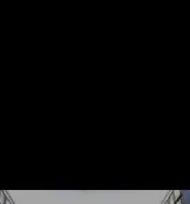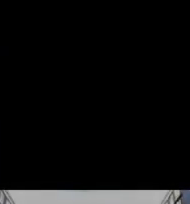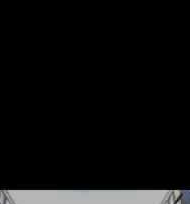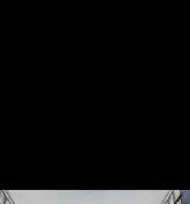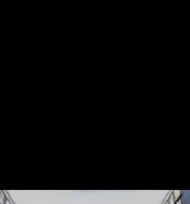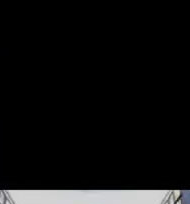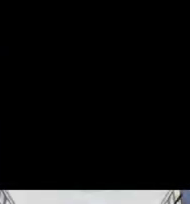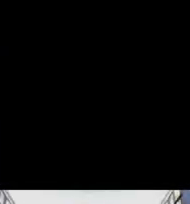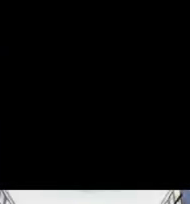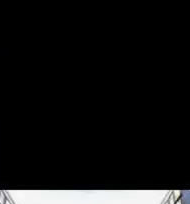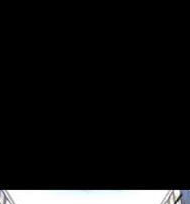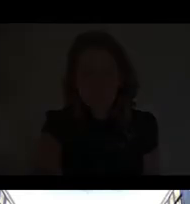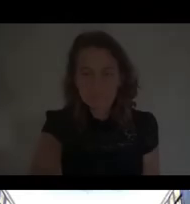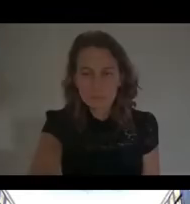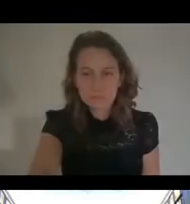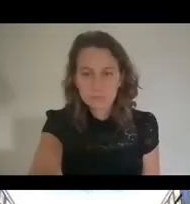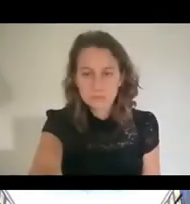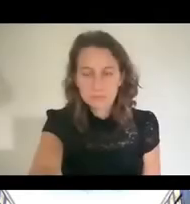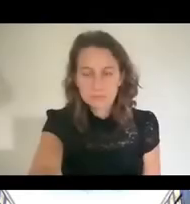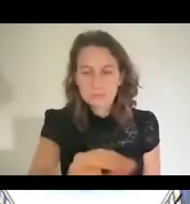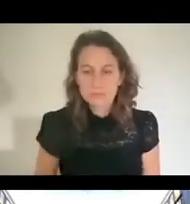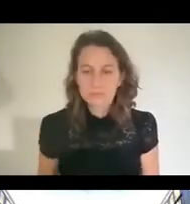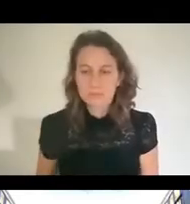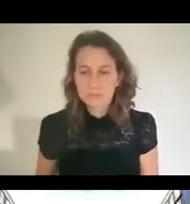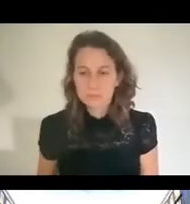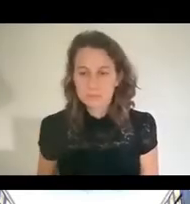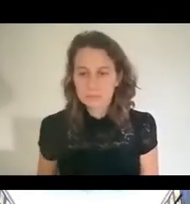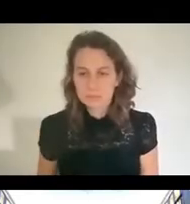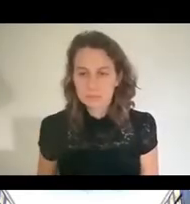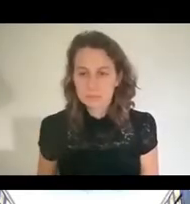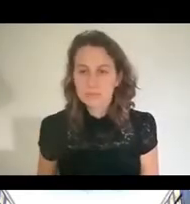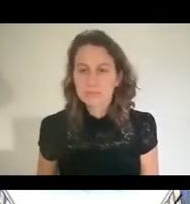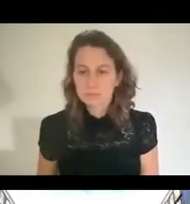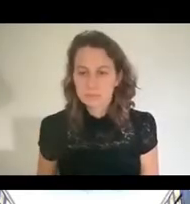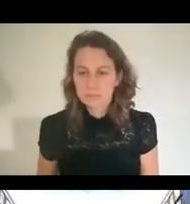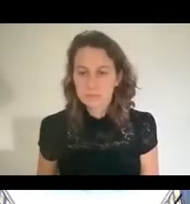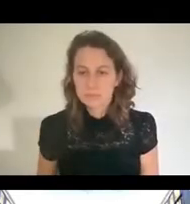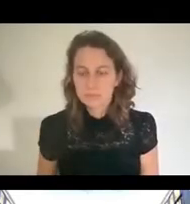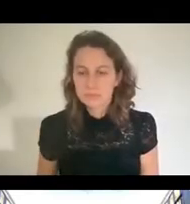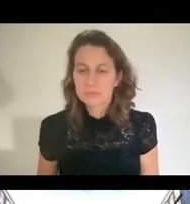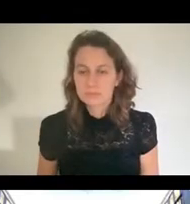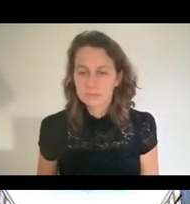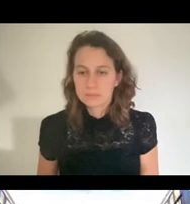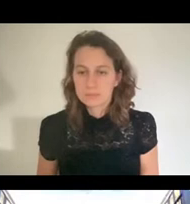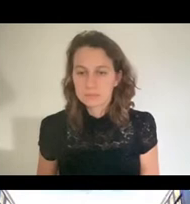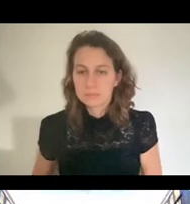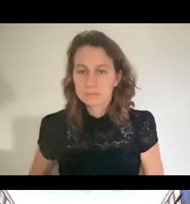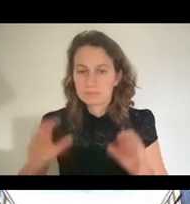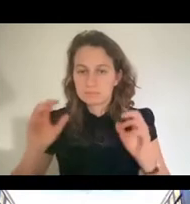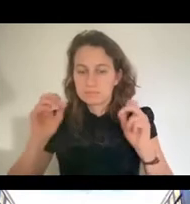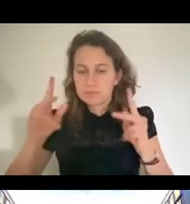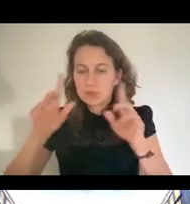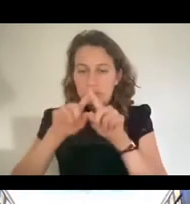Okay, so I'm going to start with you, Lorraine, since our viewers can watch this. What species